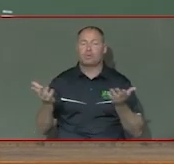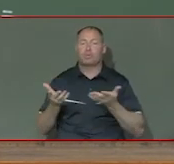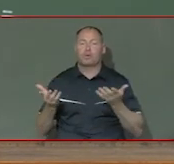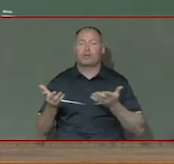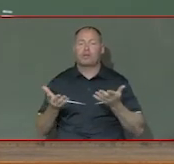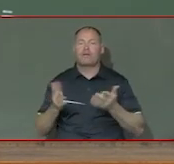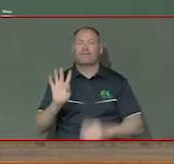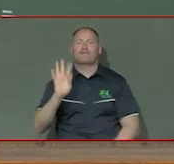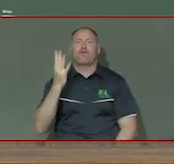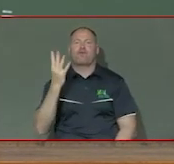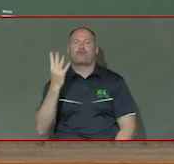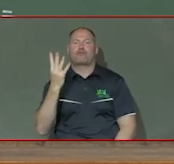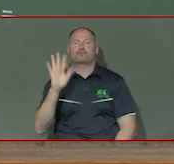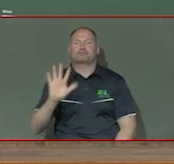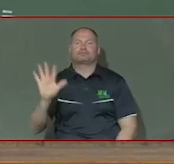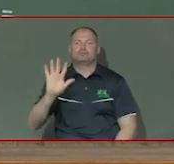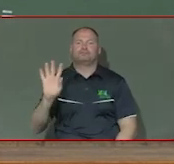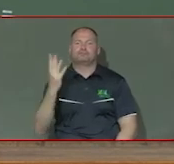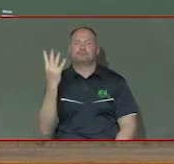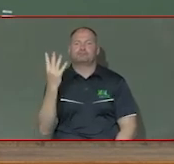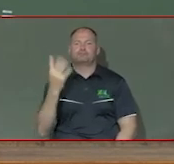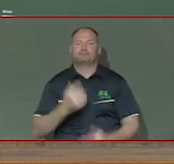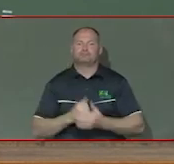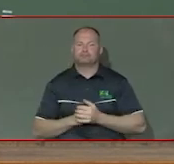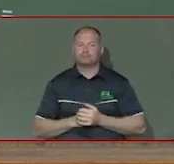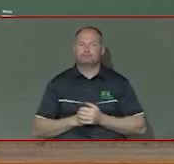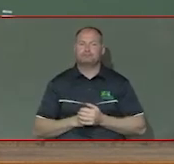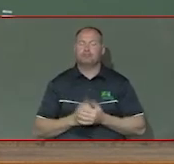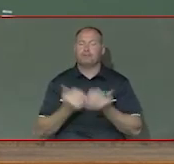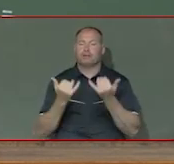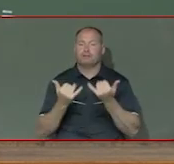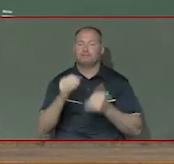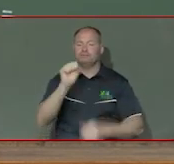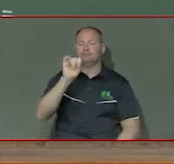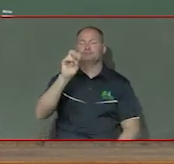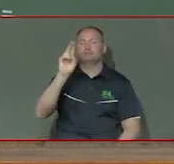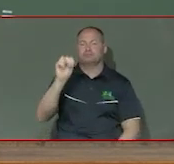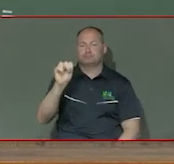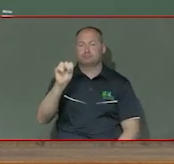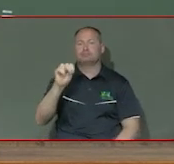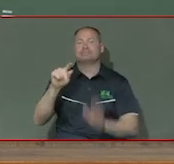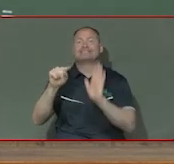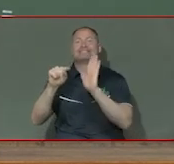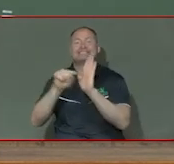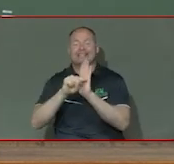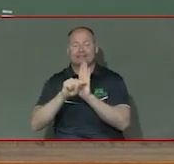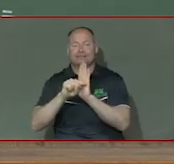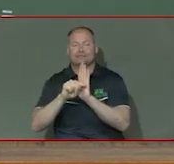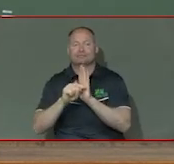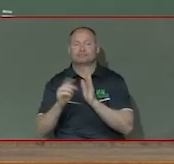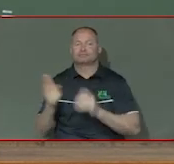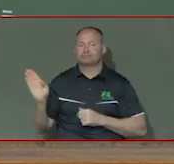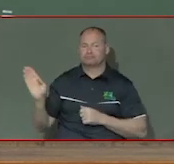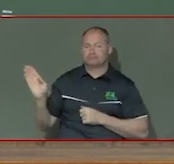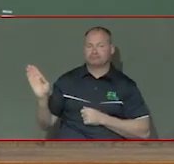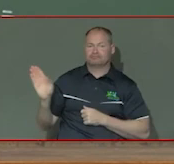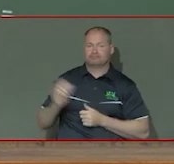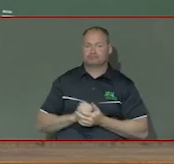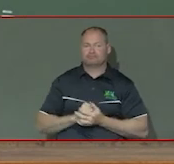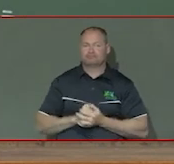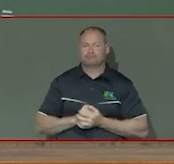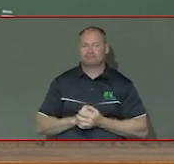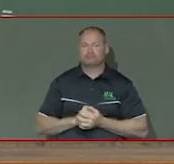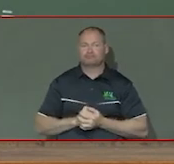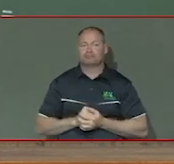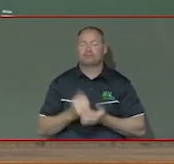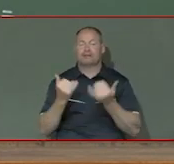quadrant. So we say, in the fourth quadrant, sine is negative, so it's negative the sine of theta.